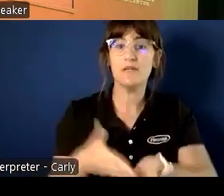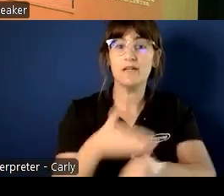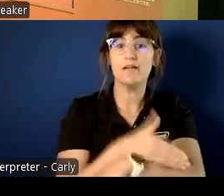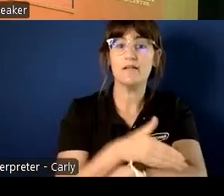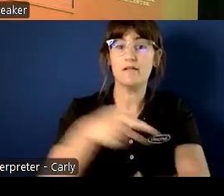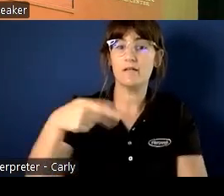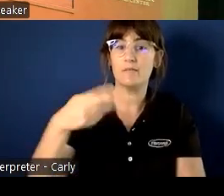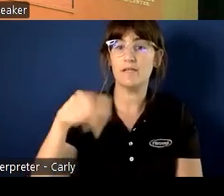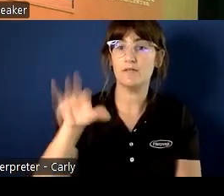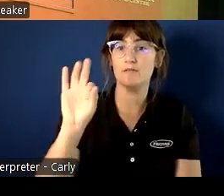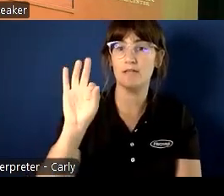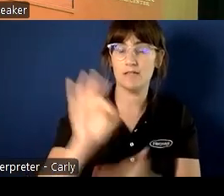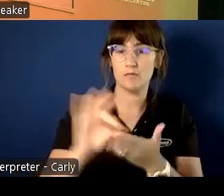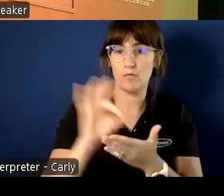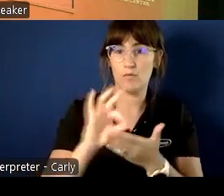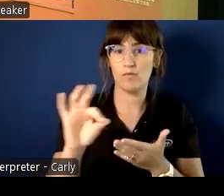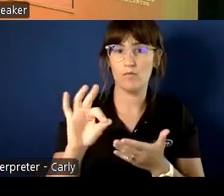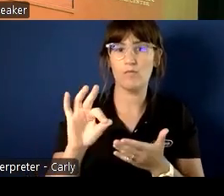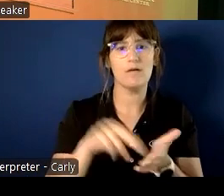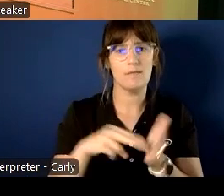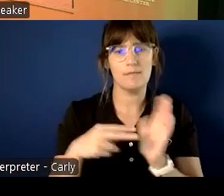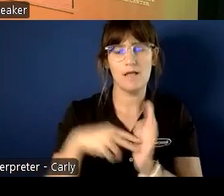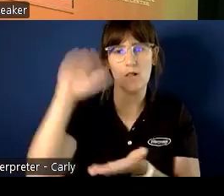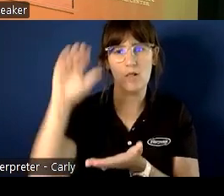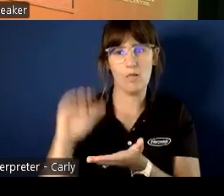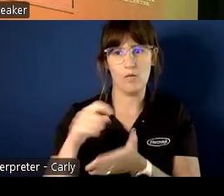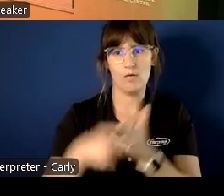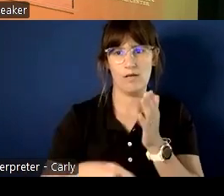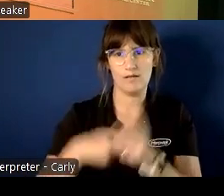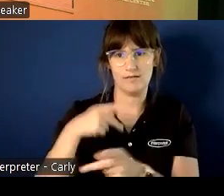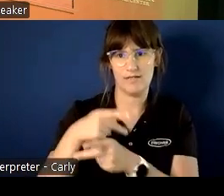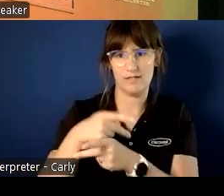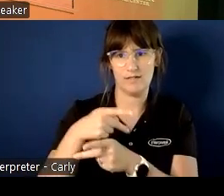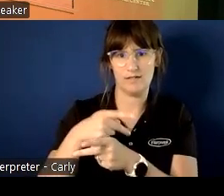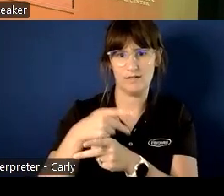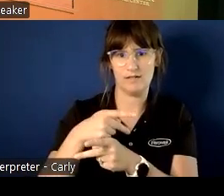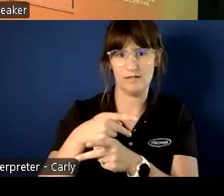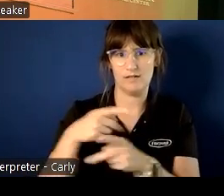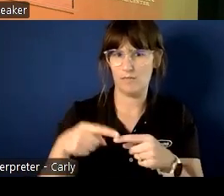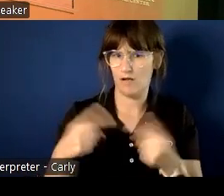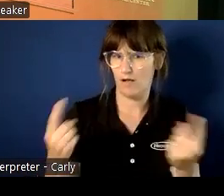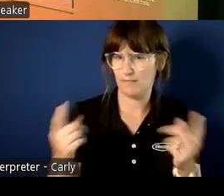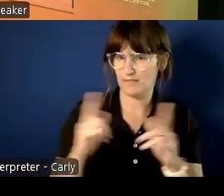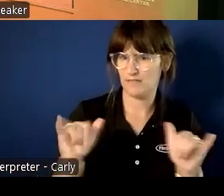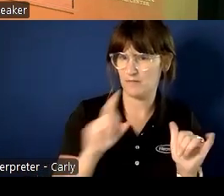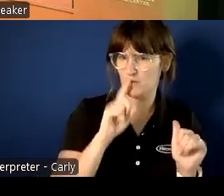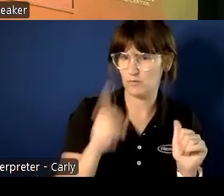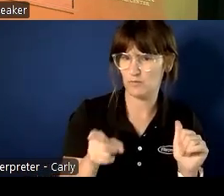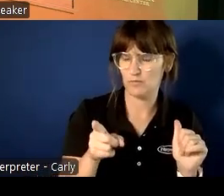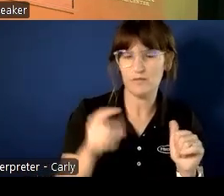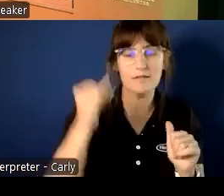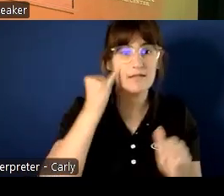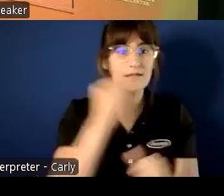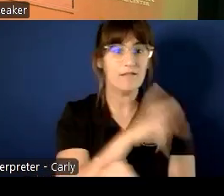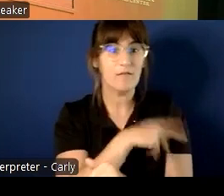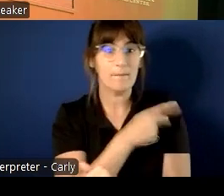scores, that should lead to lower cost of care. But could the reverse be true as well? So if a patient